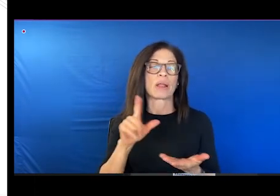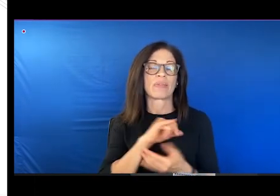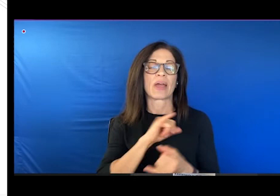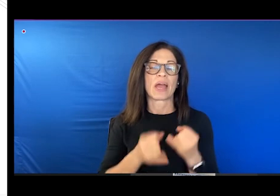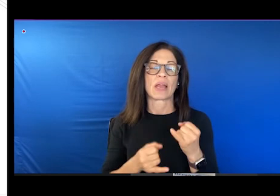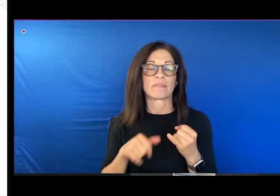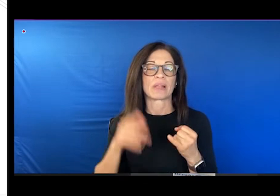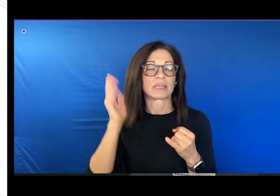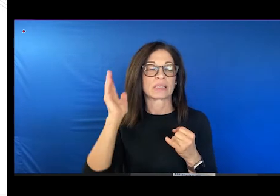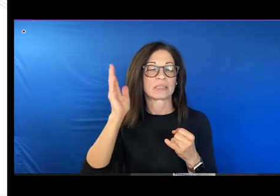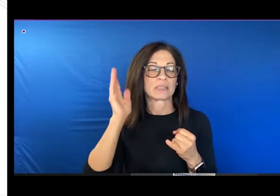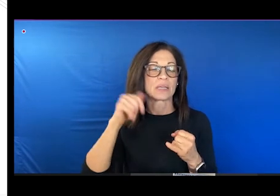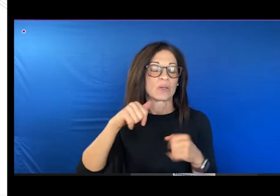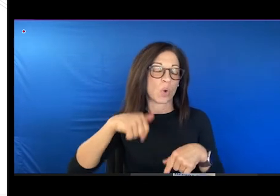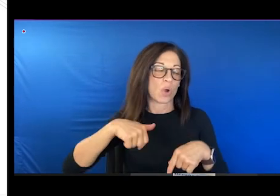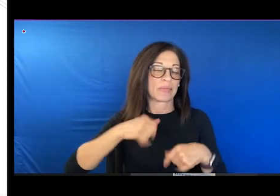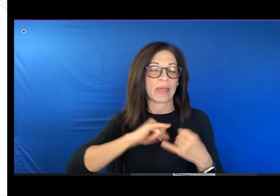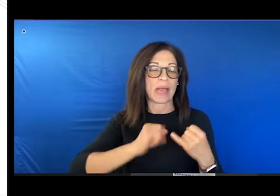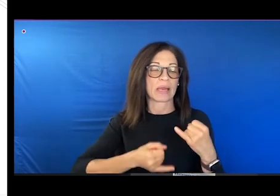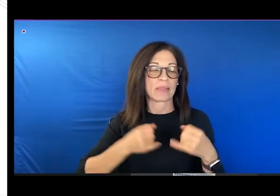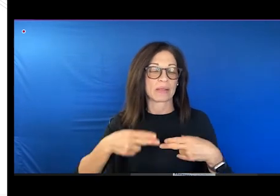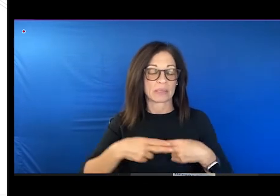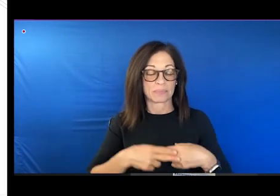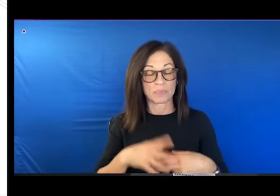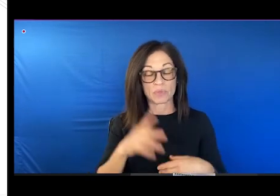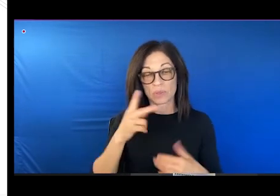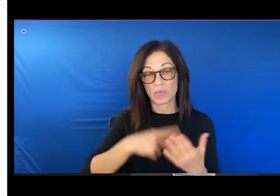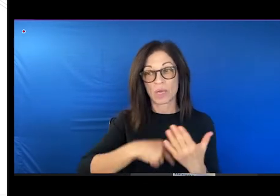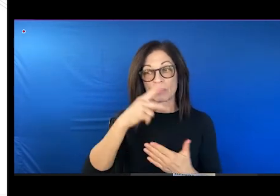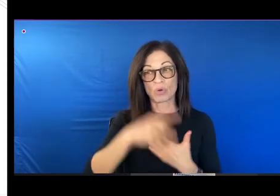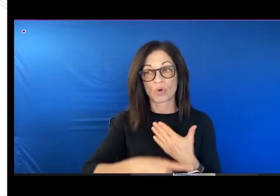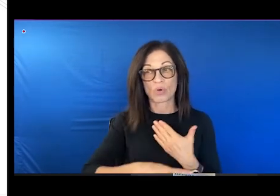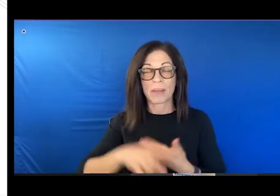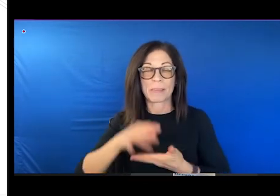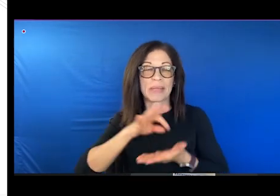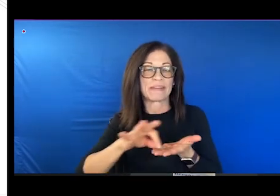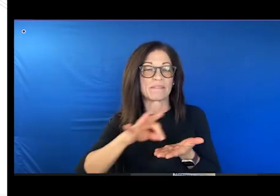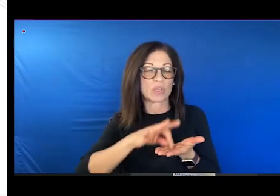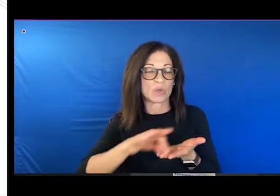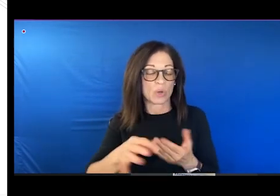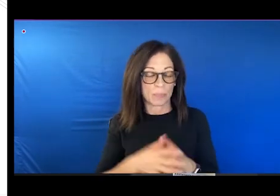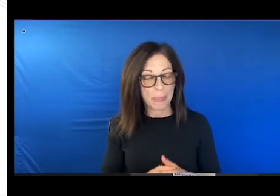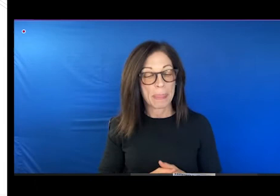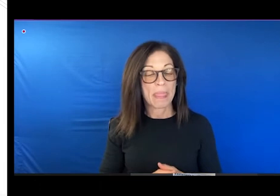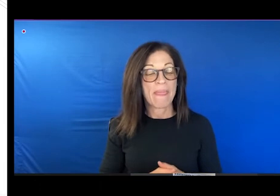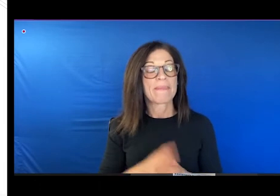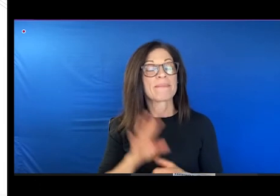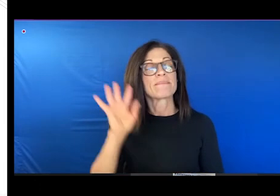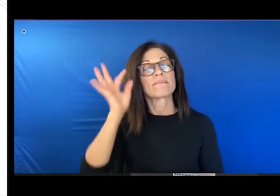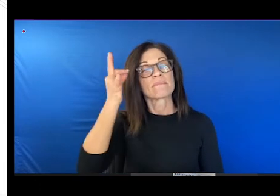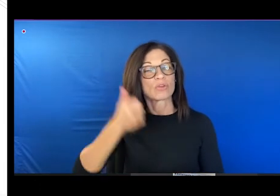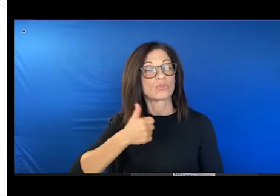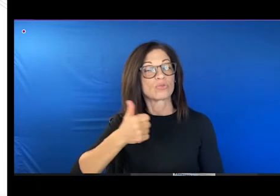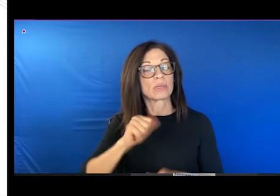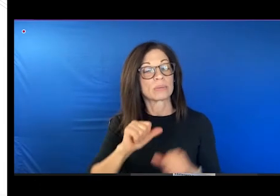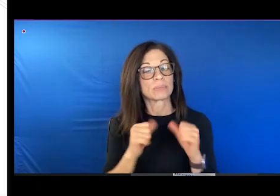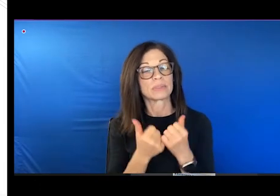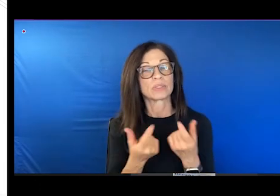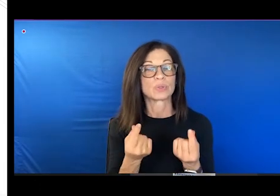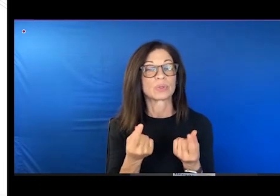provide the URL at the conclusion of this slide deck. There's a program inventory. And what the Federal